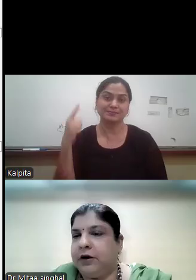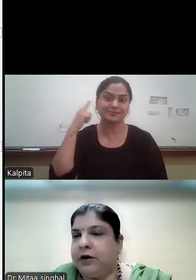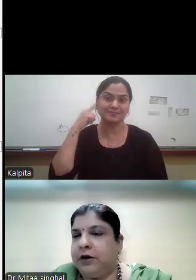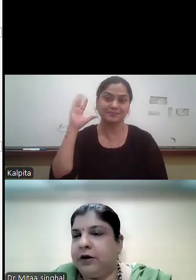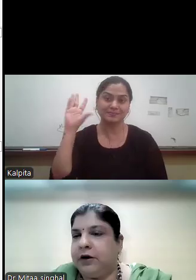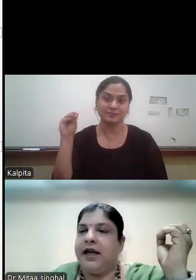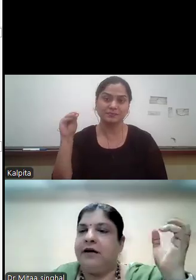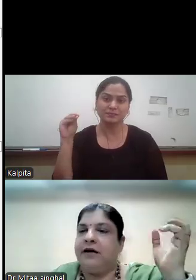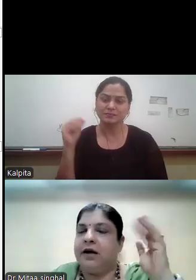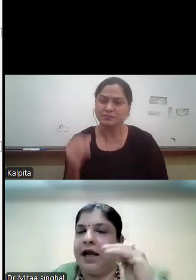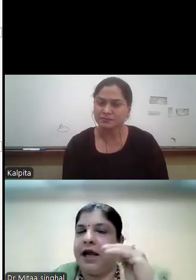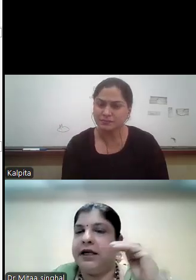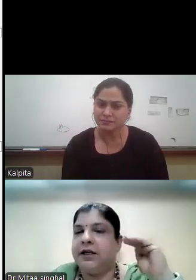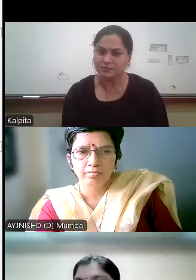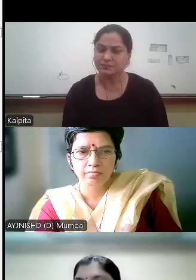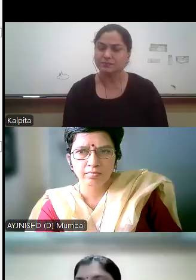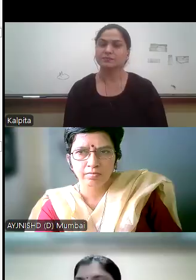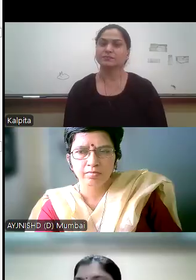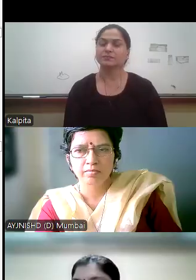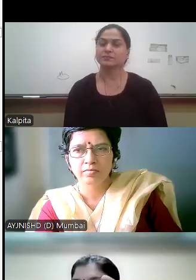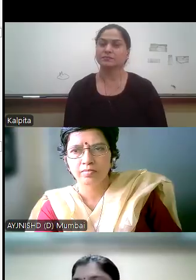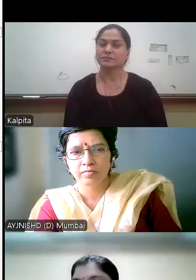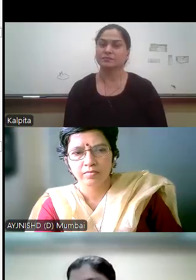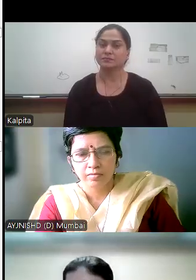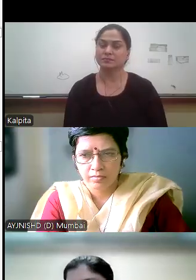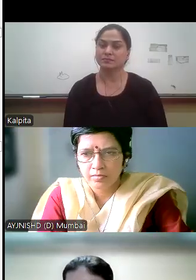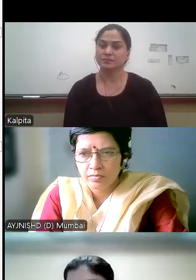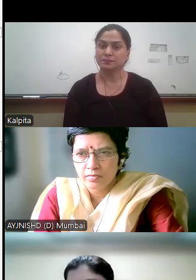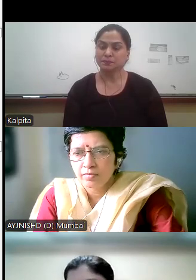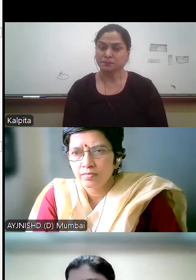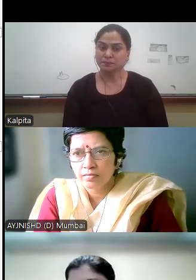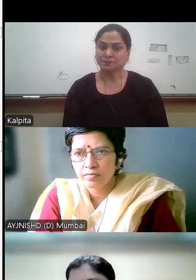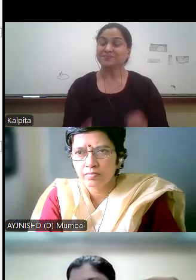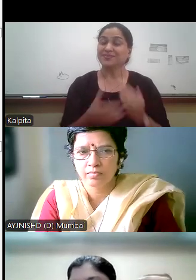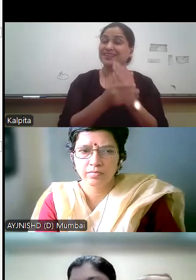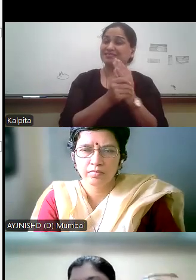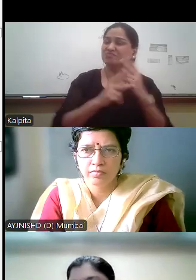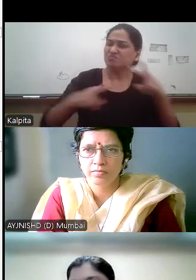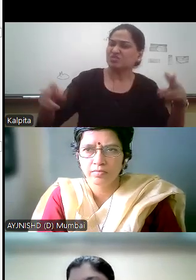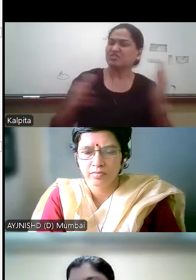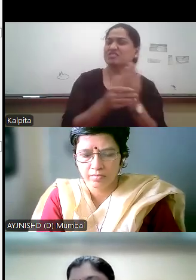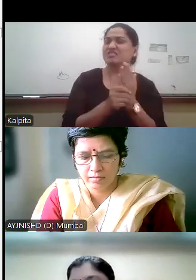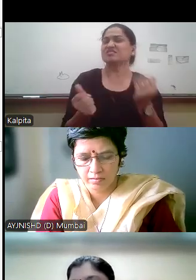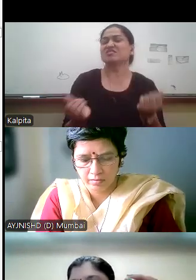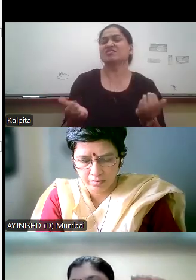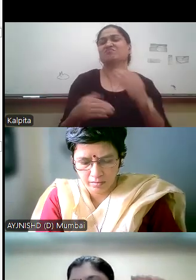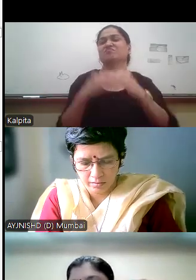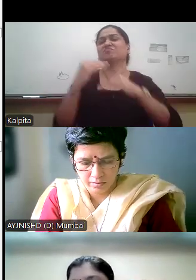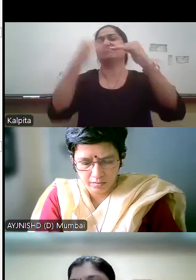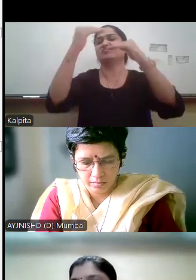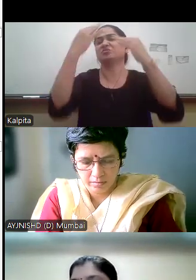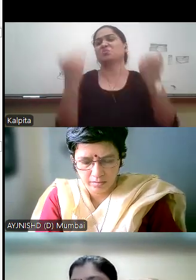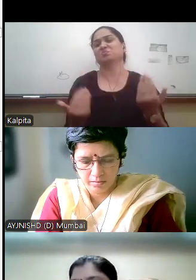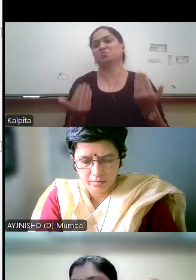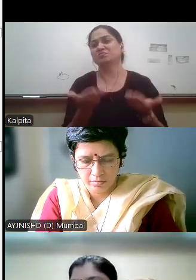Having play, and we are combining it to use and develop so many skills: gross motor skills, fine motor skills, reaching